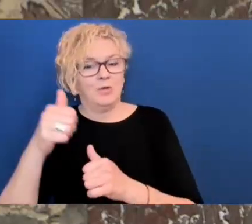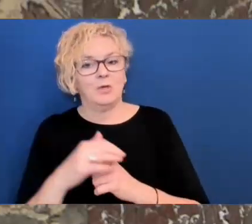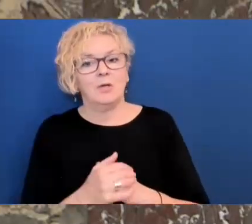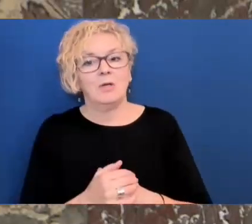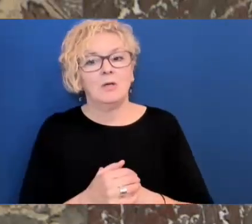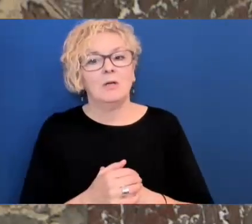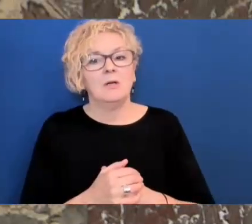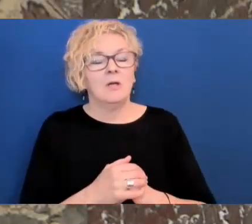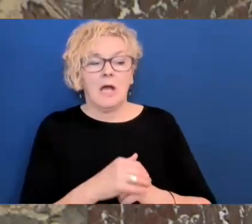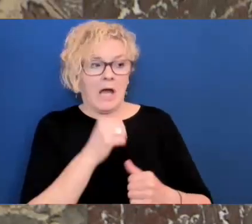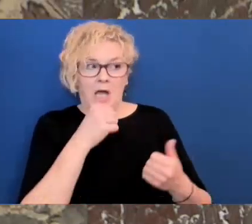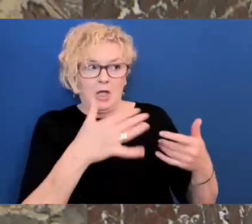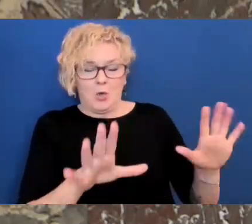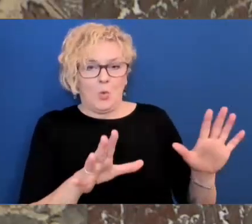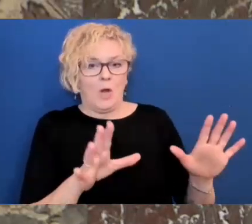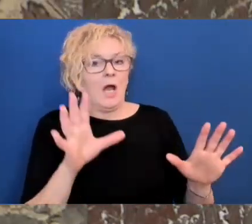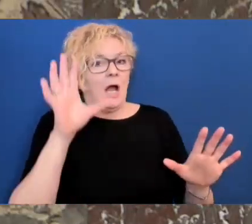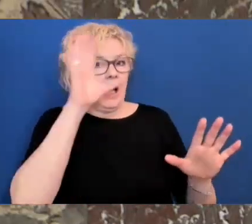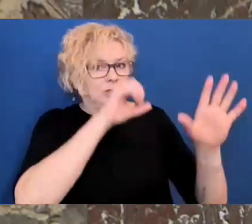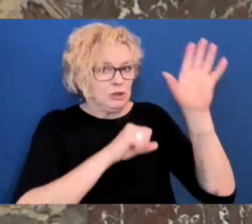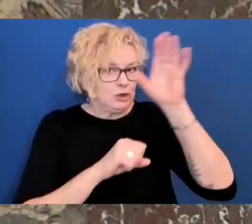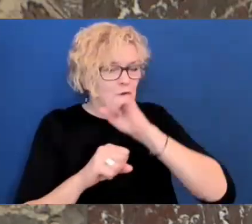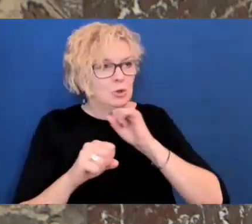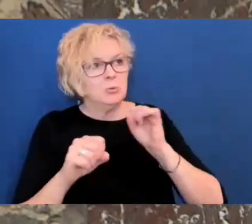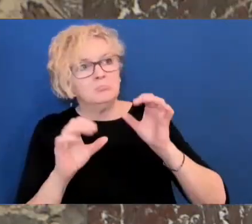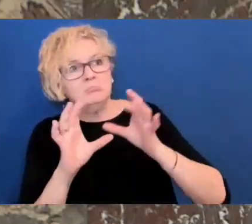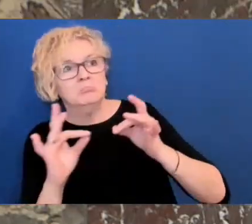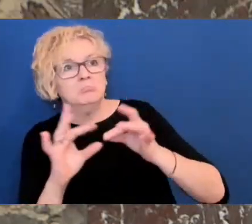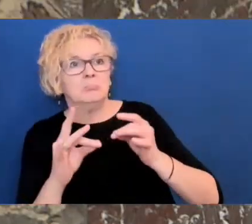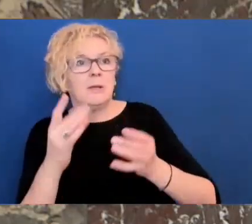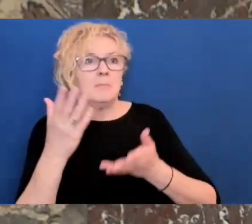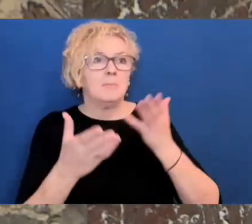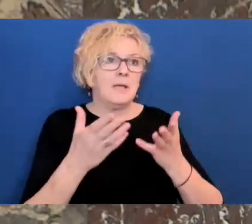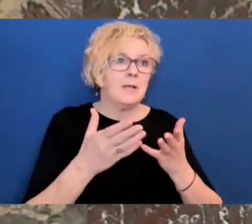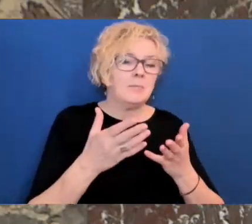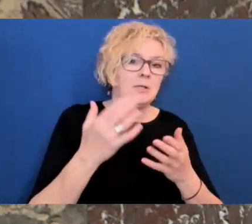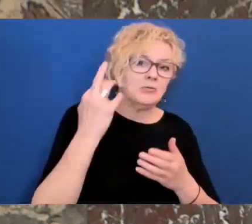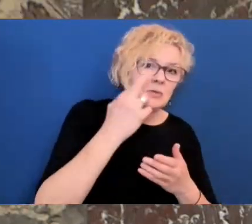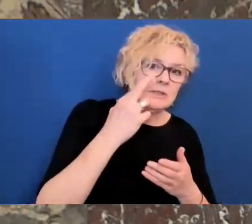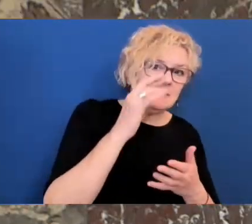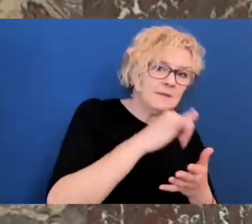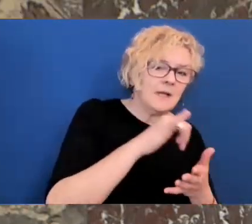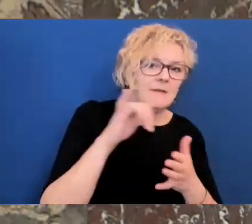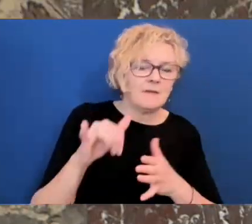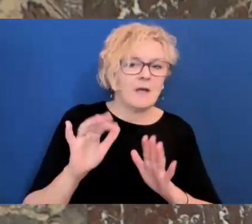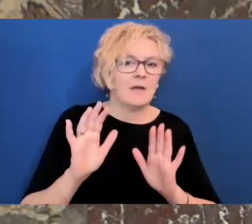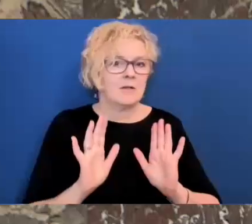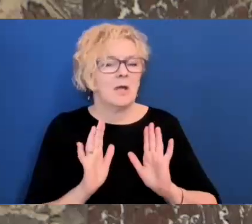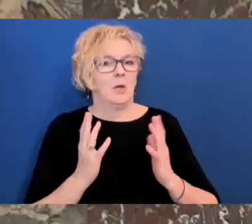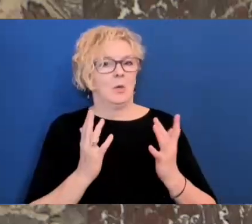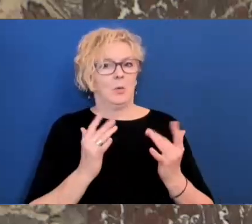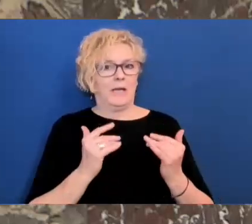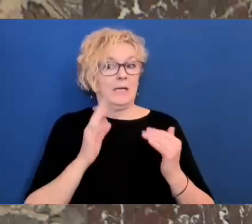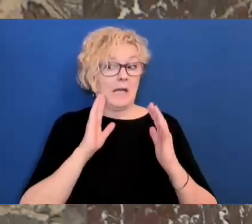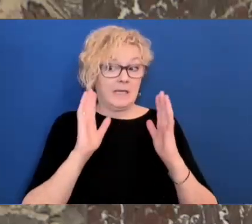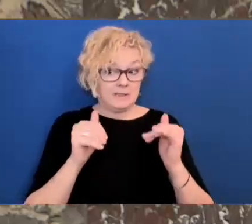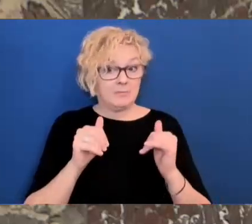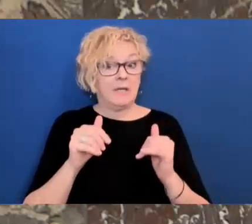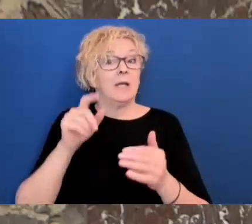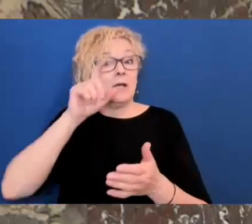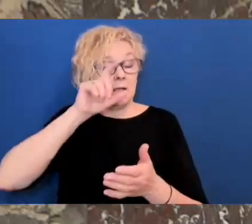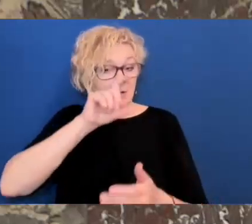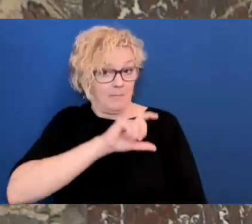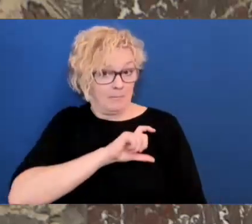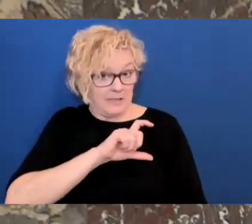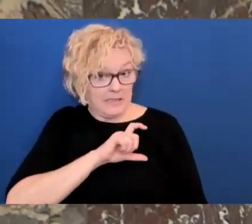investigating. I expect that we will hear answers from police and from the criminal justice system about aspects of what